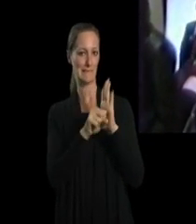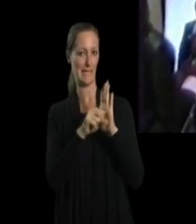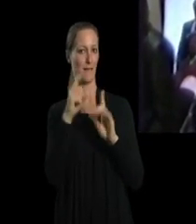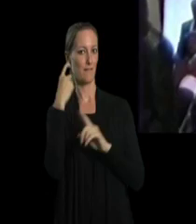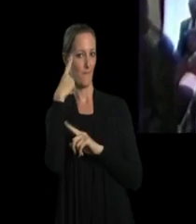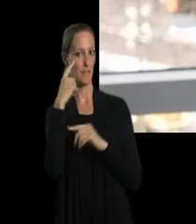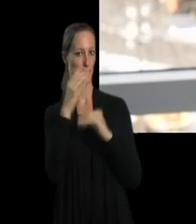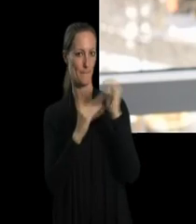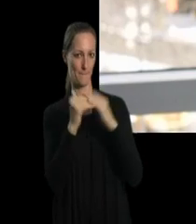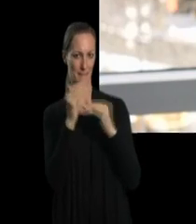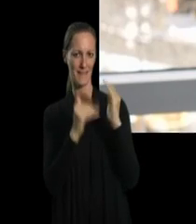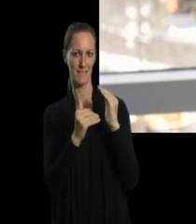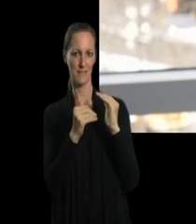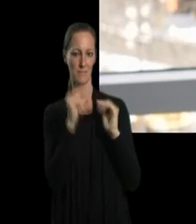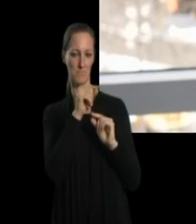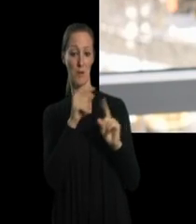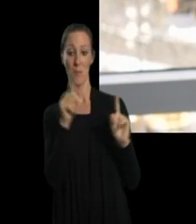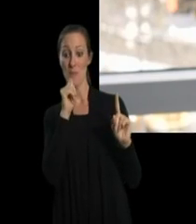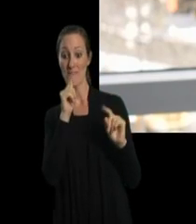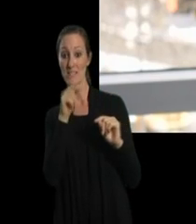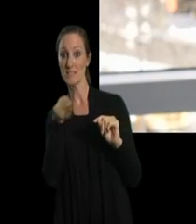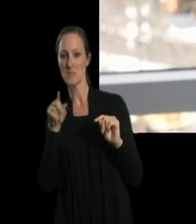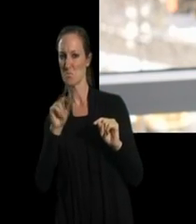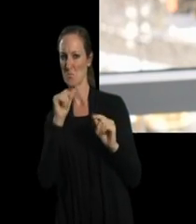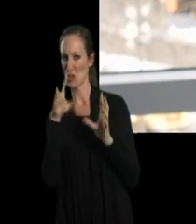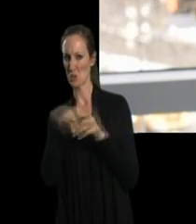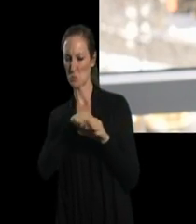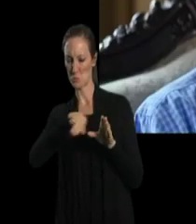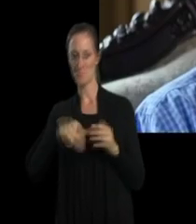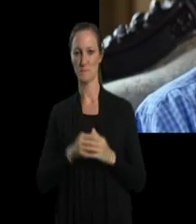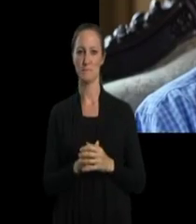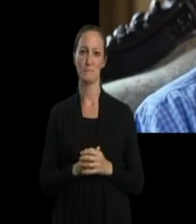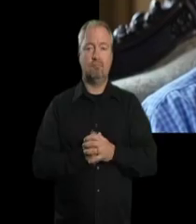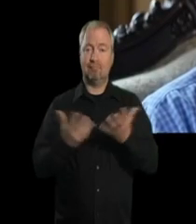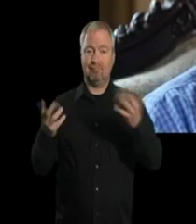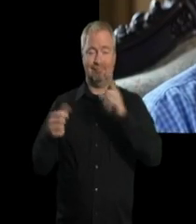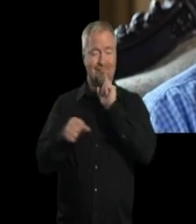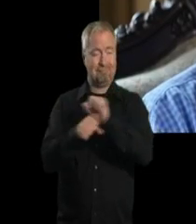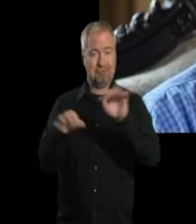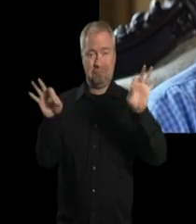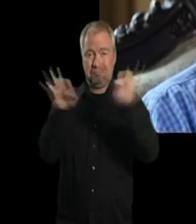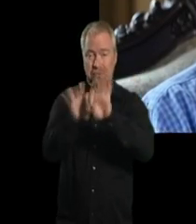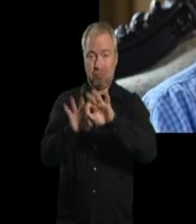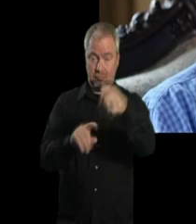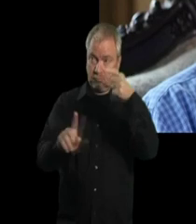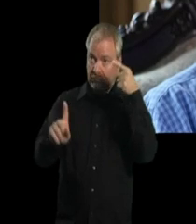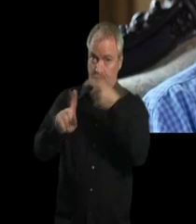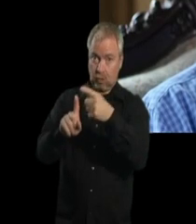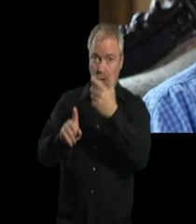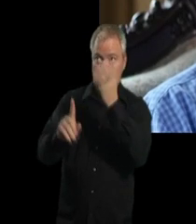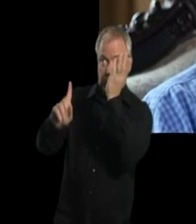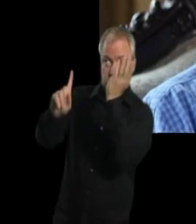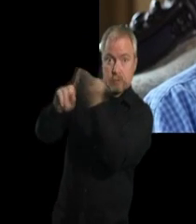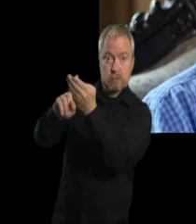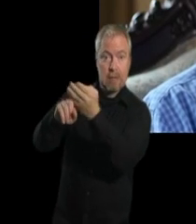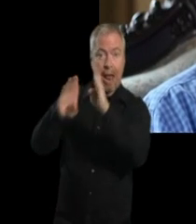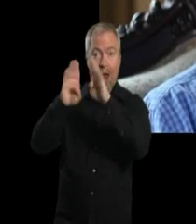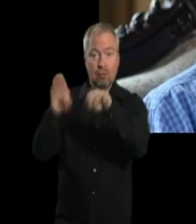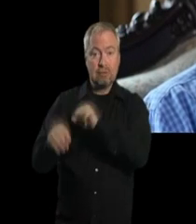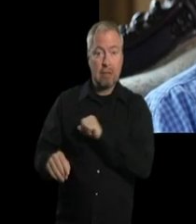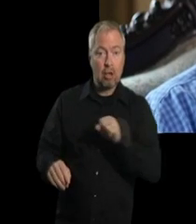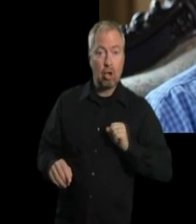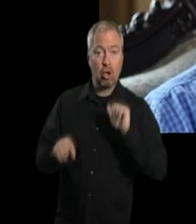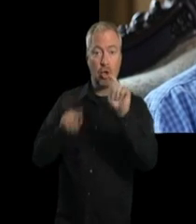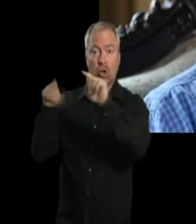of barriers in state-owned and operated facilities. What you needed to sell it was not in the Senate or